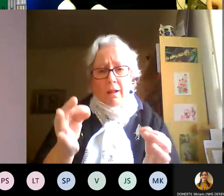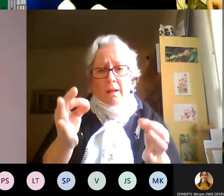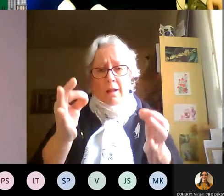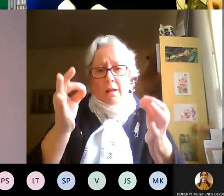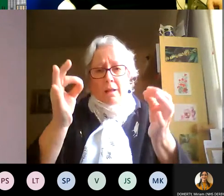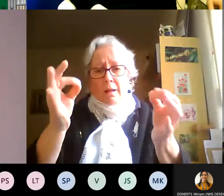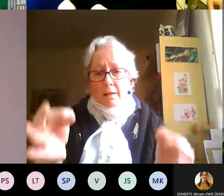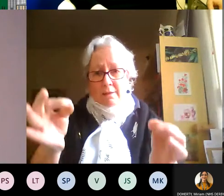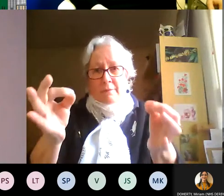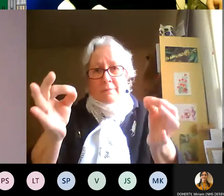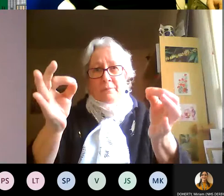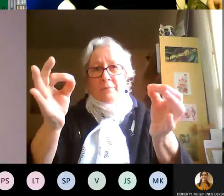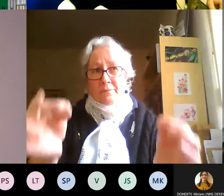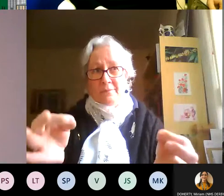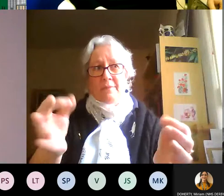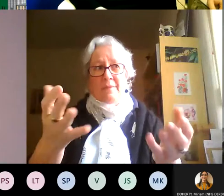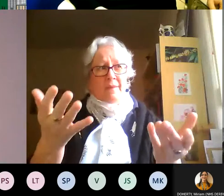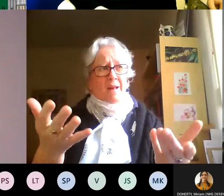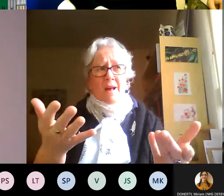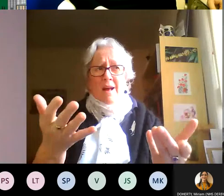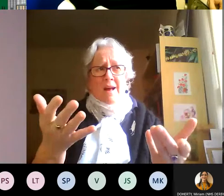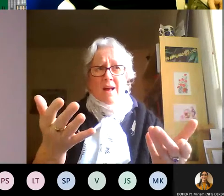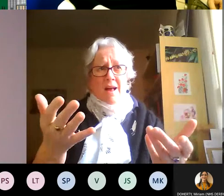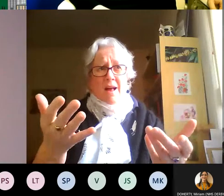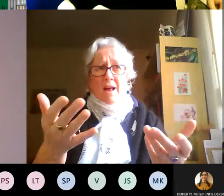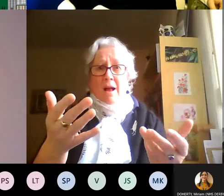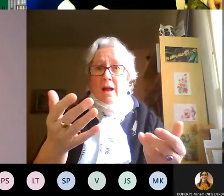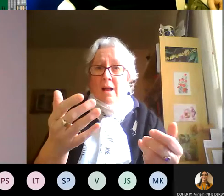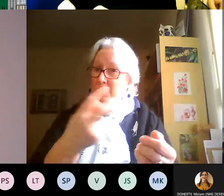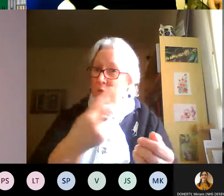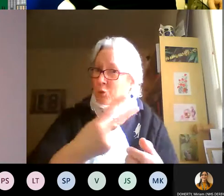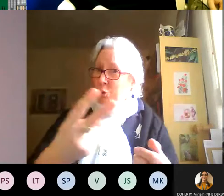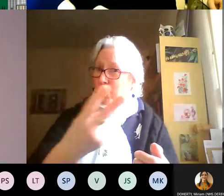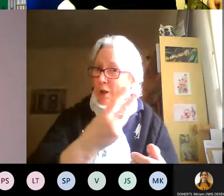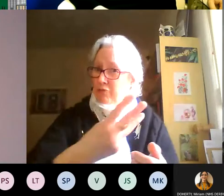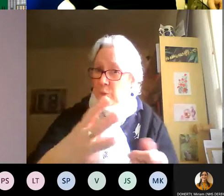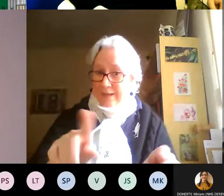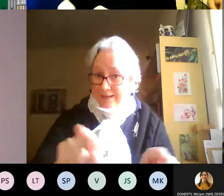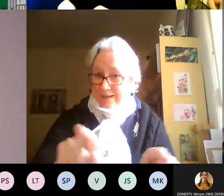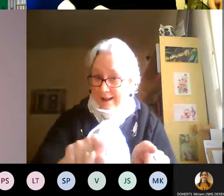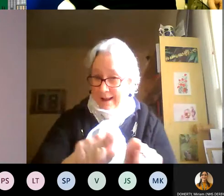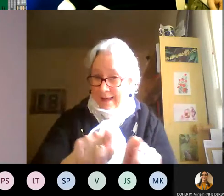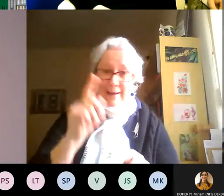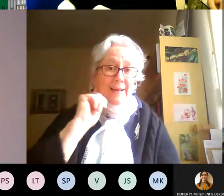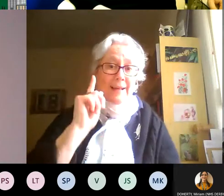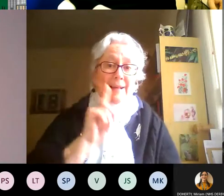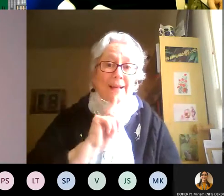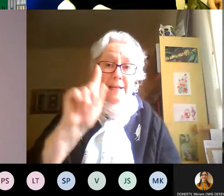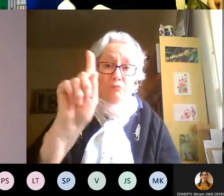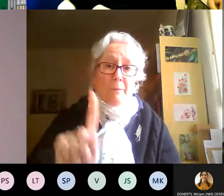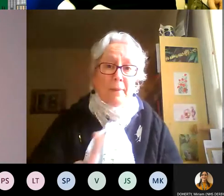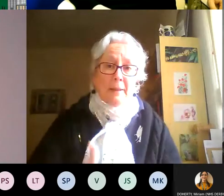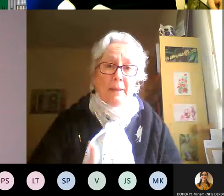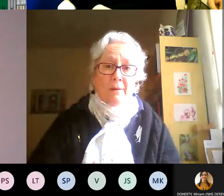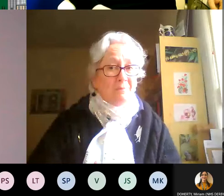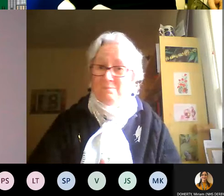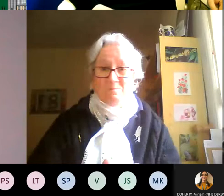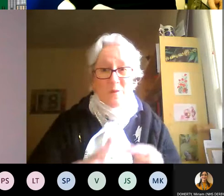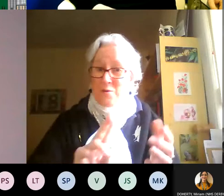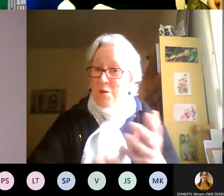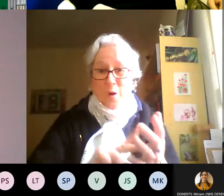But if they come in for sort of, you know, if they come in for counselling, even time goes on and on because they can't get an interpreter, they're waiting for like 2 weeks